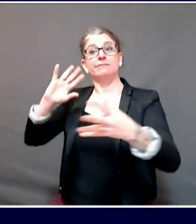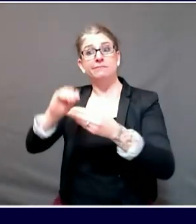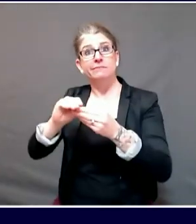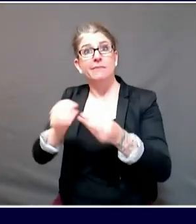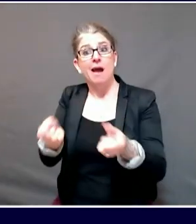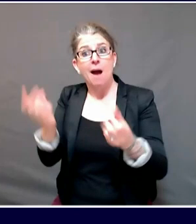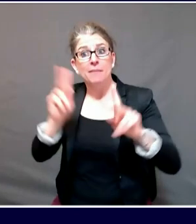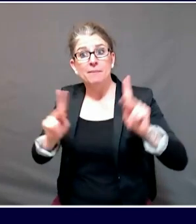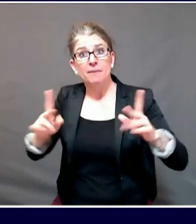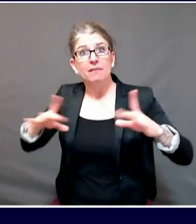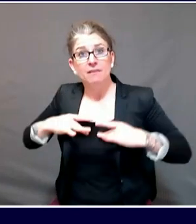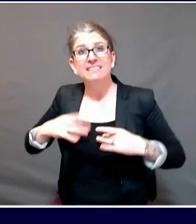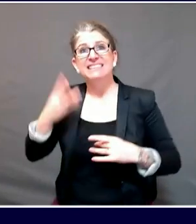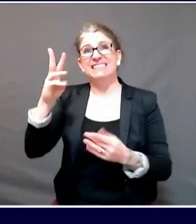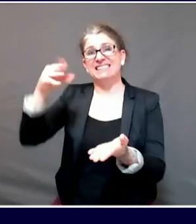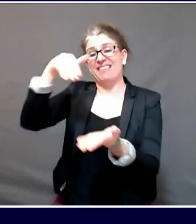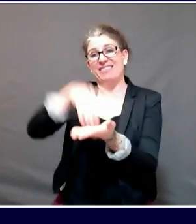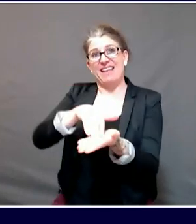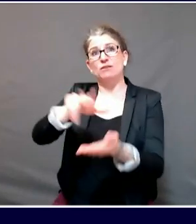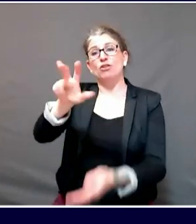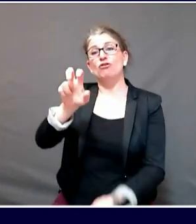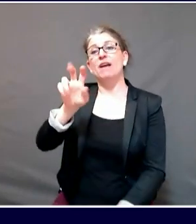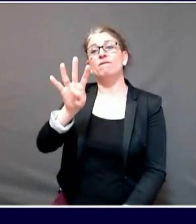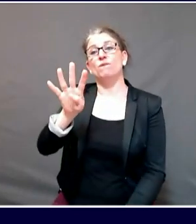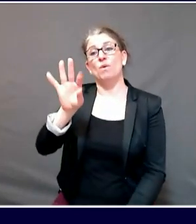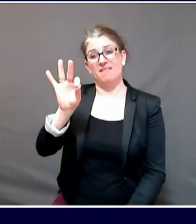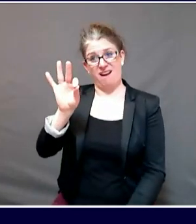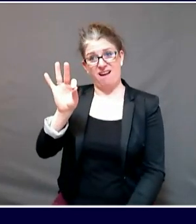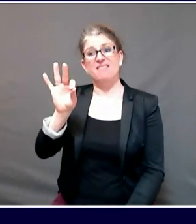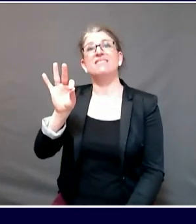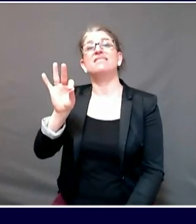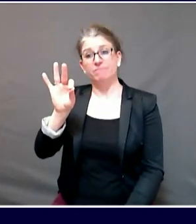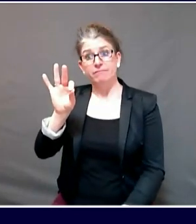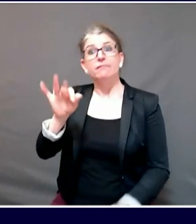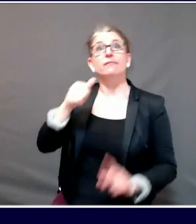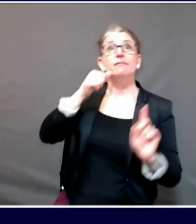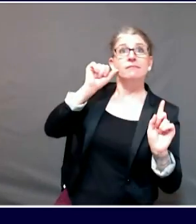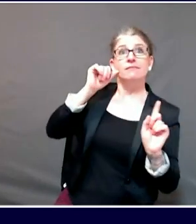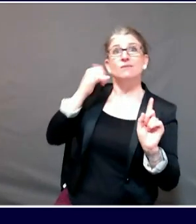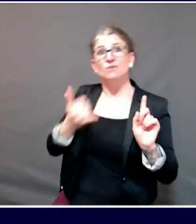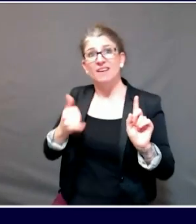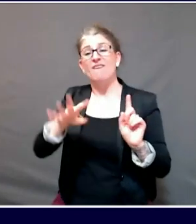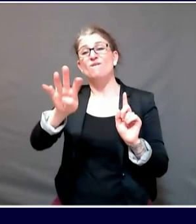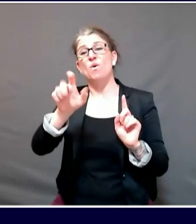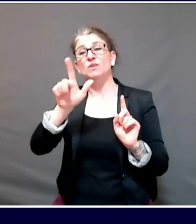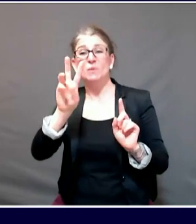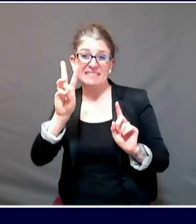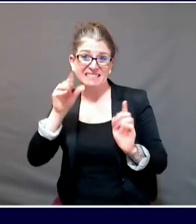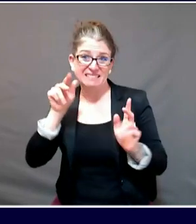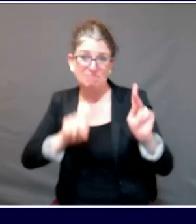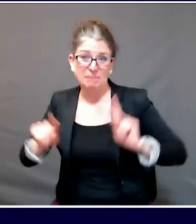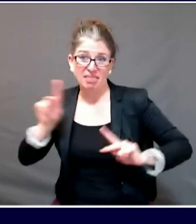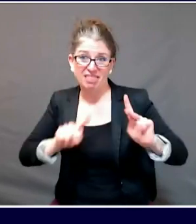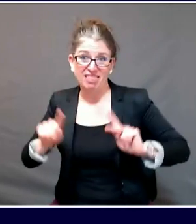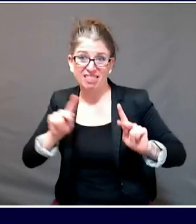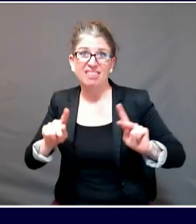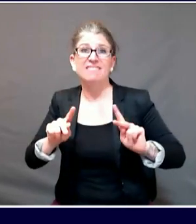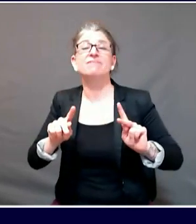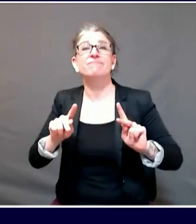14,339 are confirmed cases and 2,010 are probable cases. We've